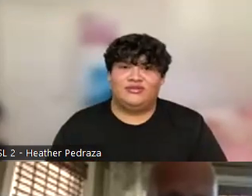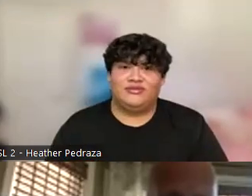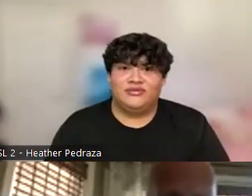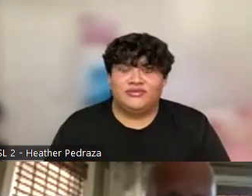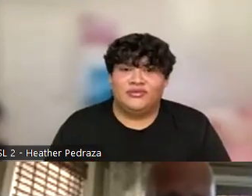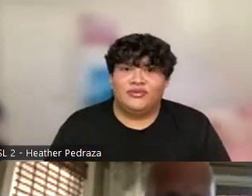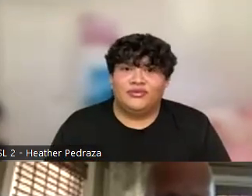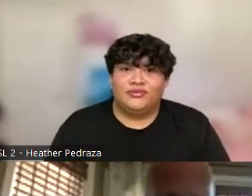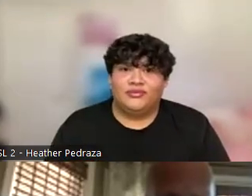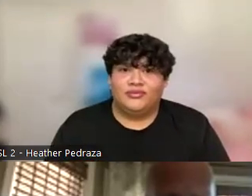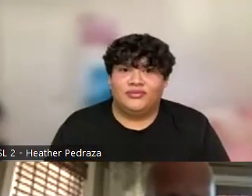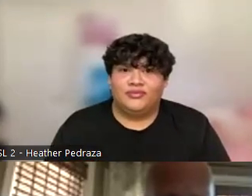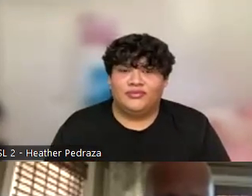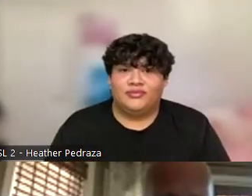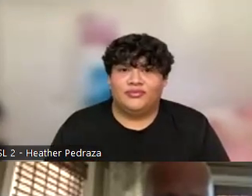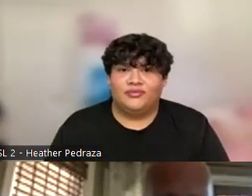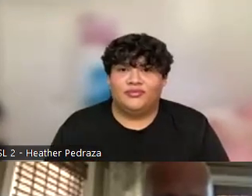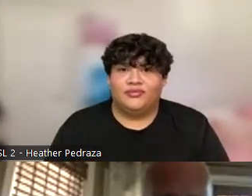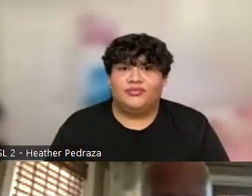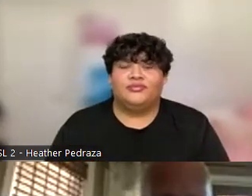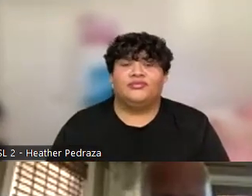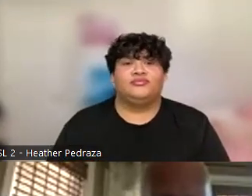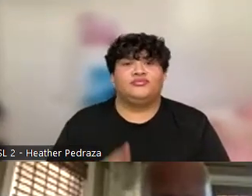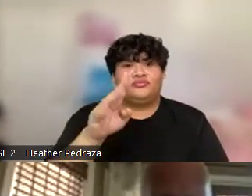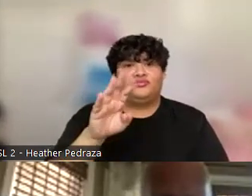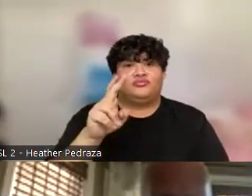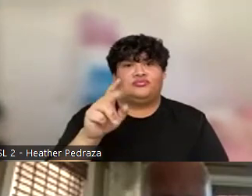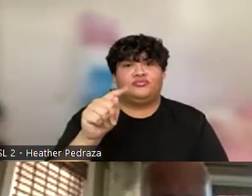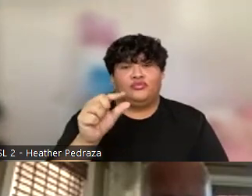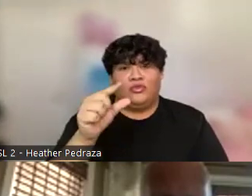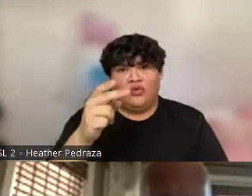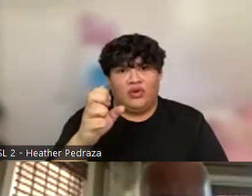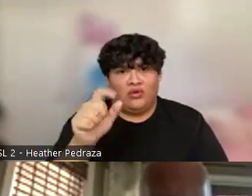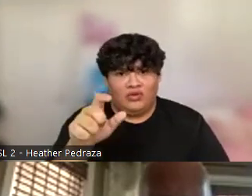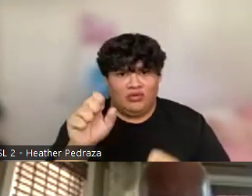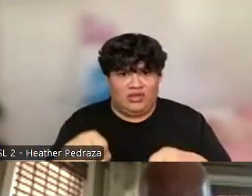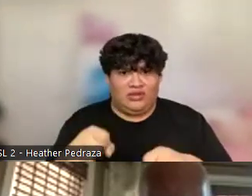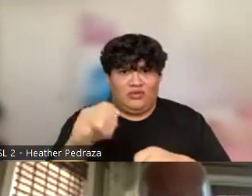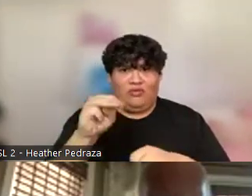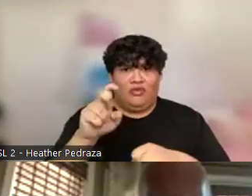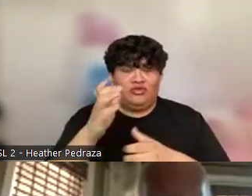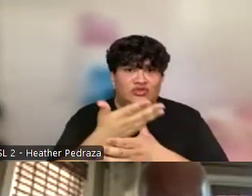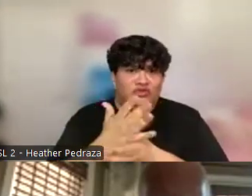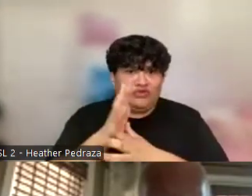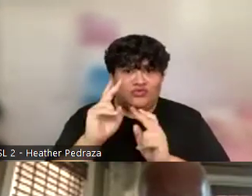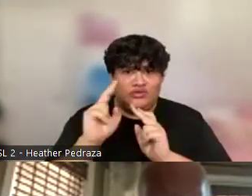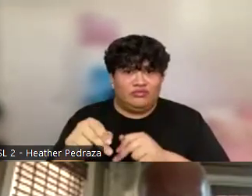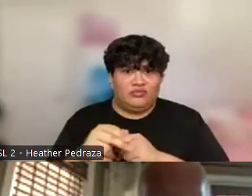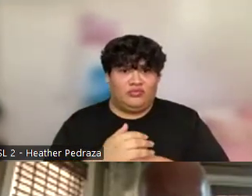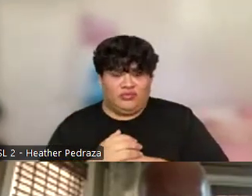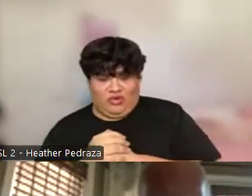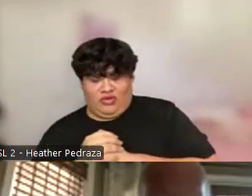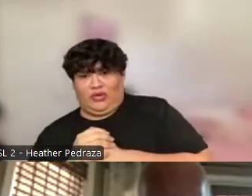Greg. I think we have a hand raised, Bertha. Yes, thank you. Greg, would you like to unmute and share your perspective or question?